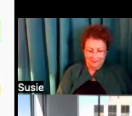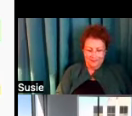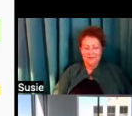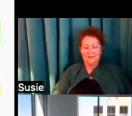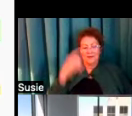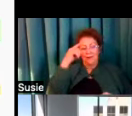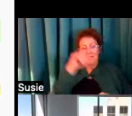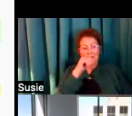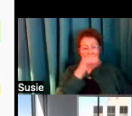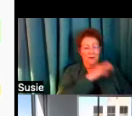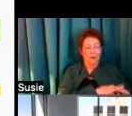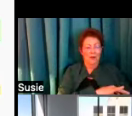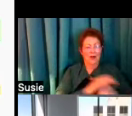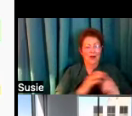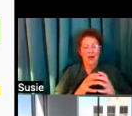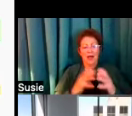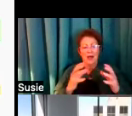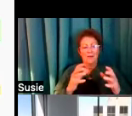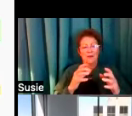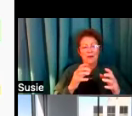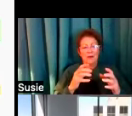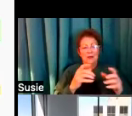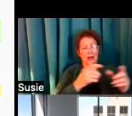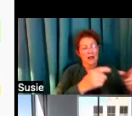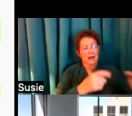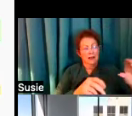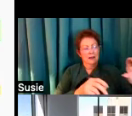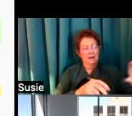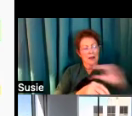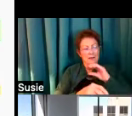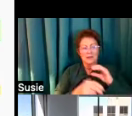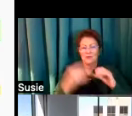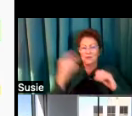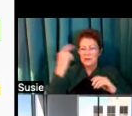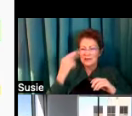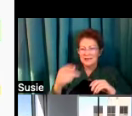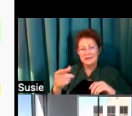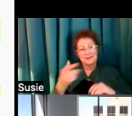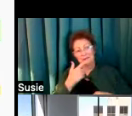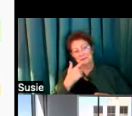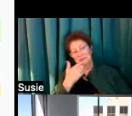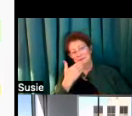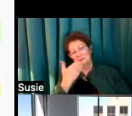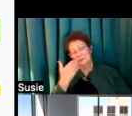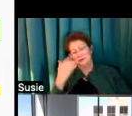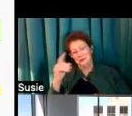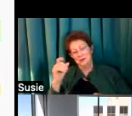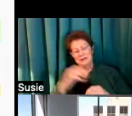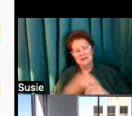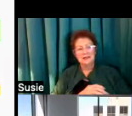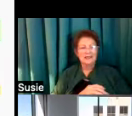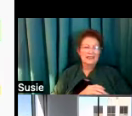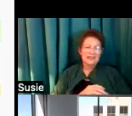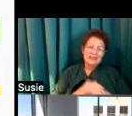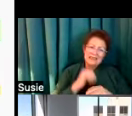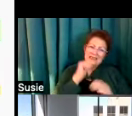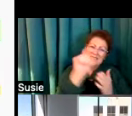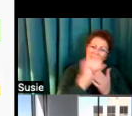is reasonable? Yeah, it's a good question. It's not really a legal